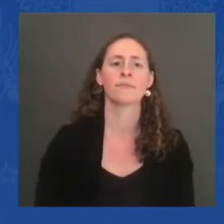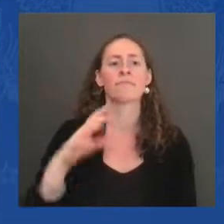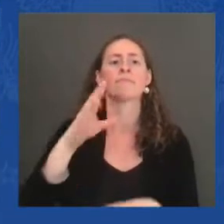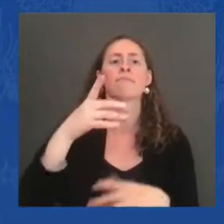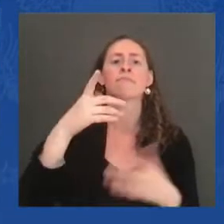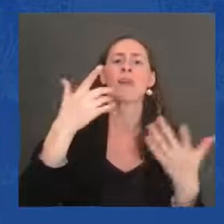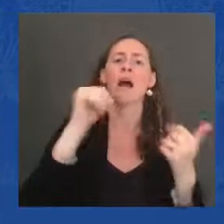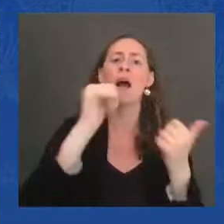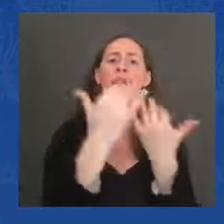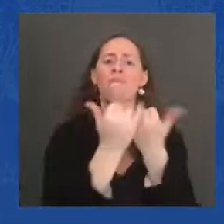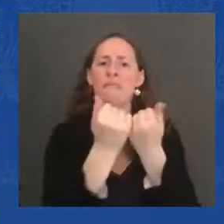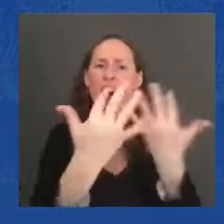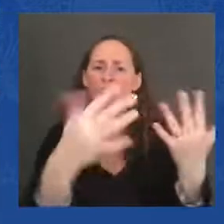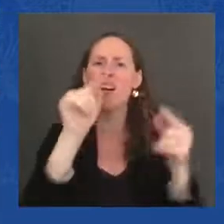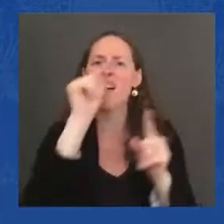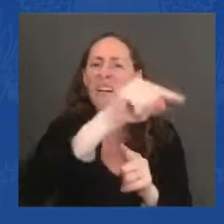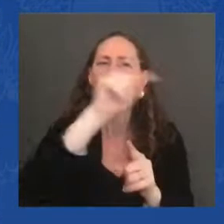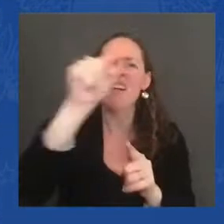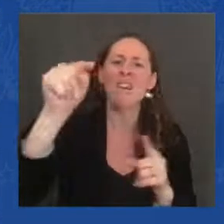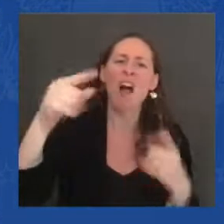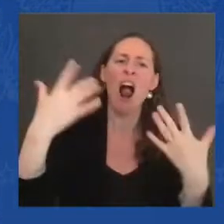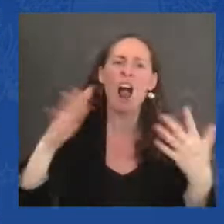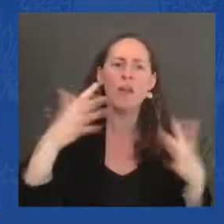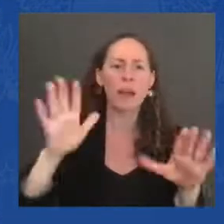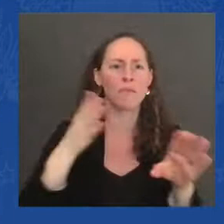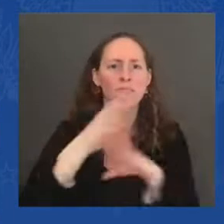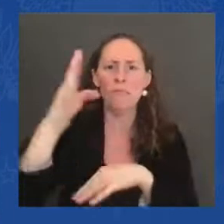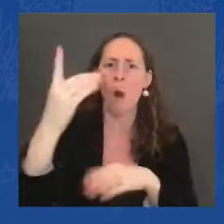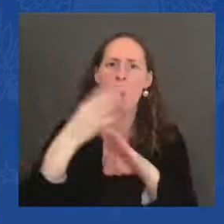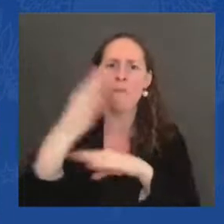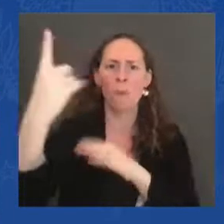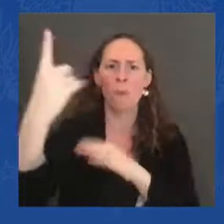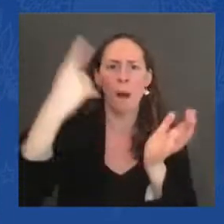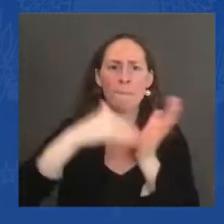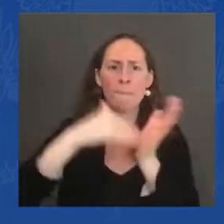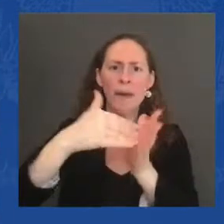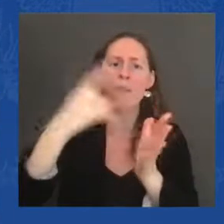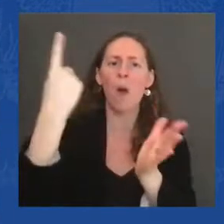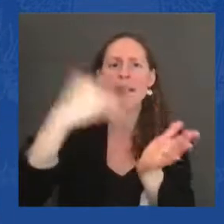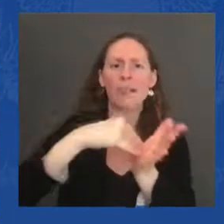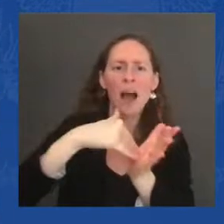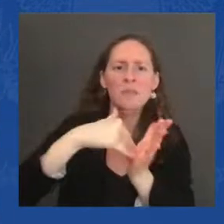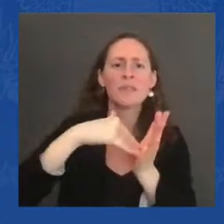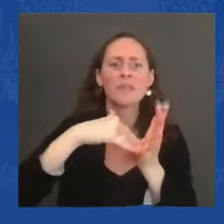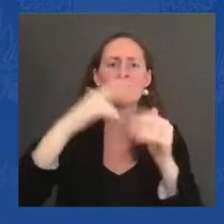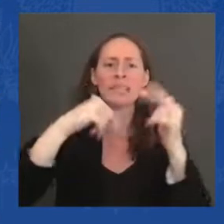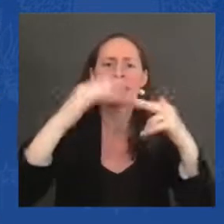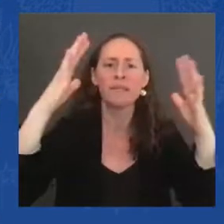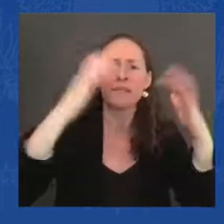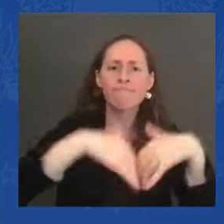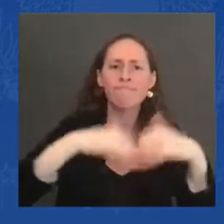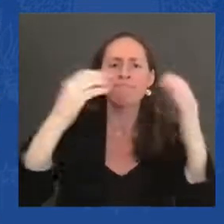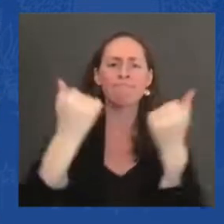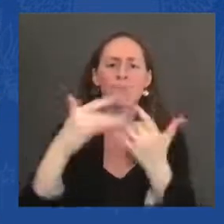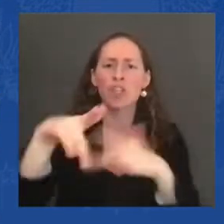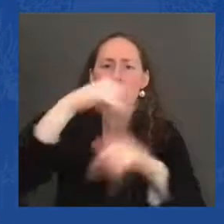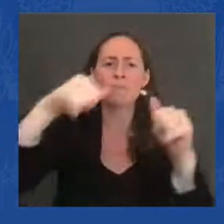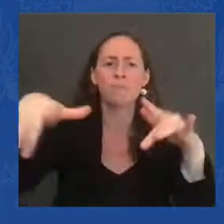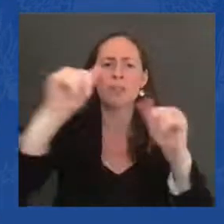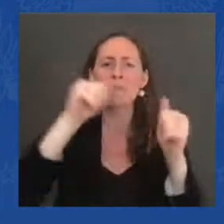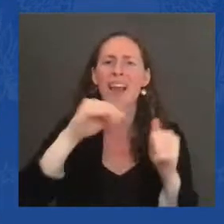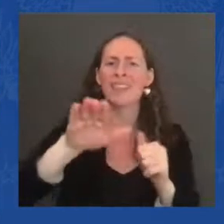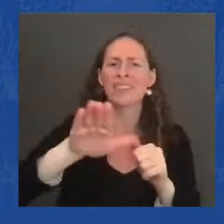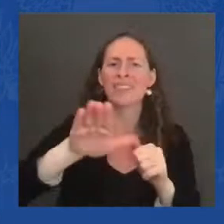lost trying to deal with it. You know, you've saved many communities, the firefighters, and